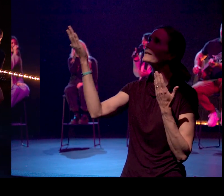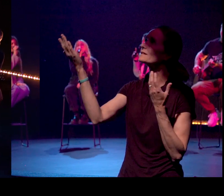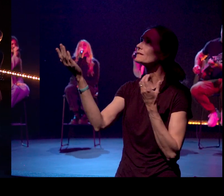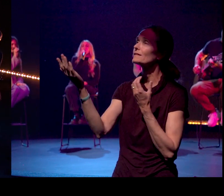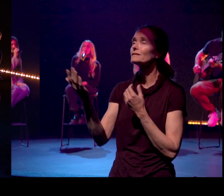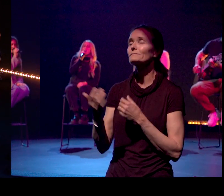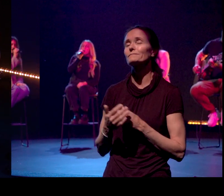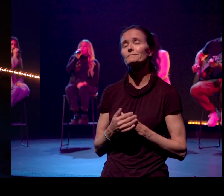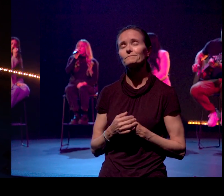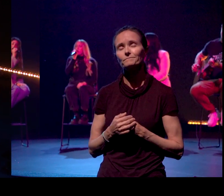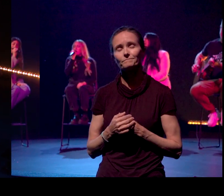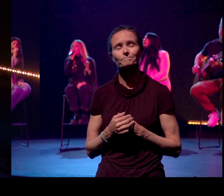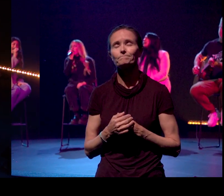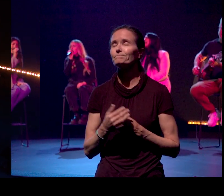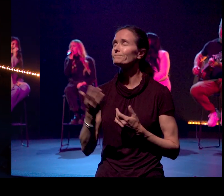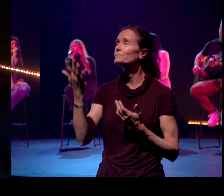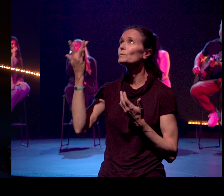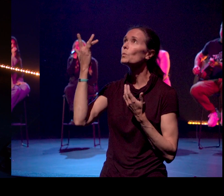why